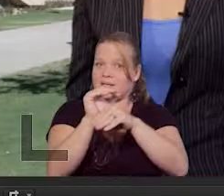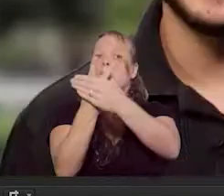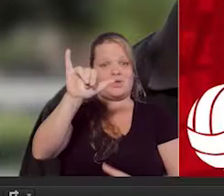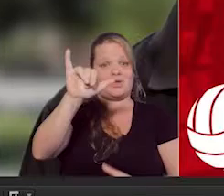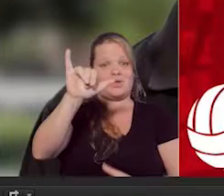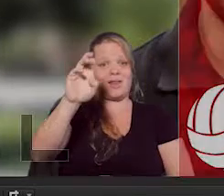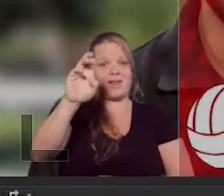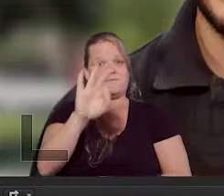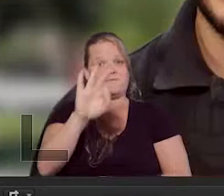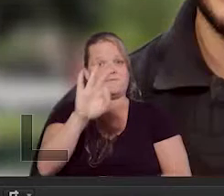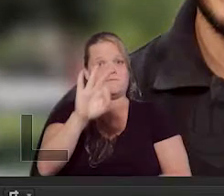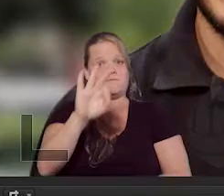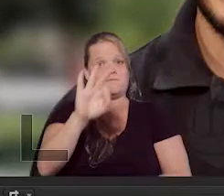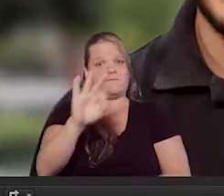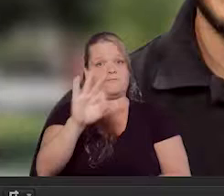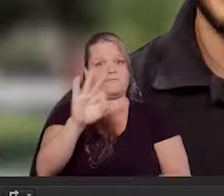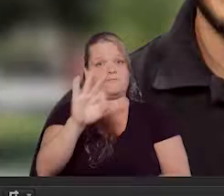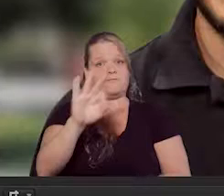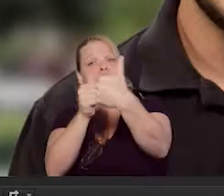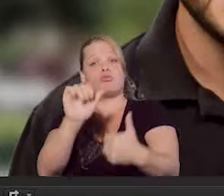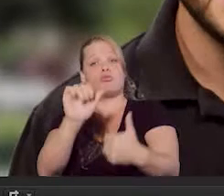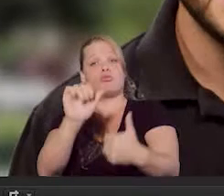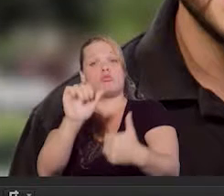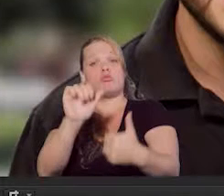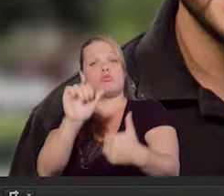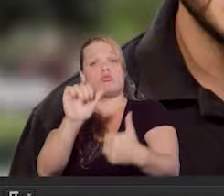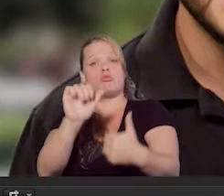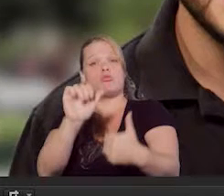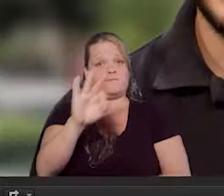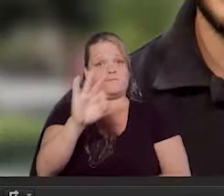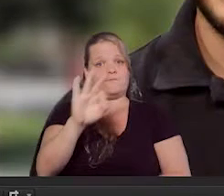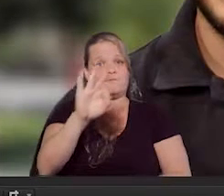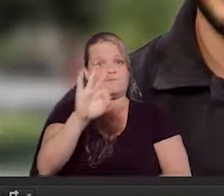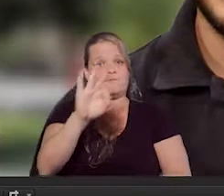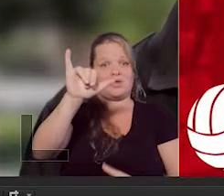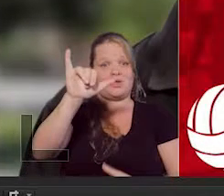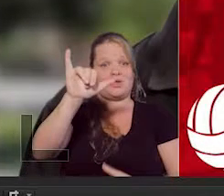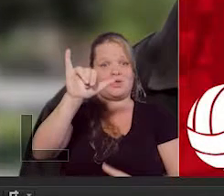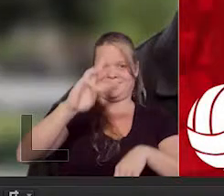So now it should just, let's copy,